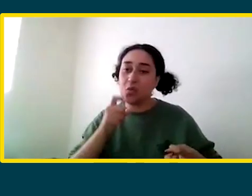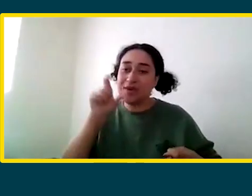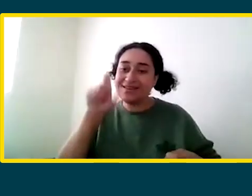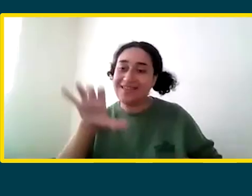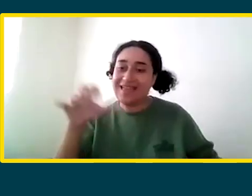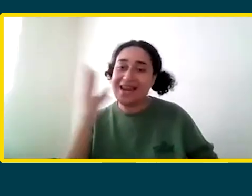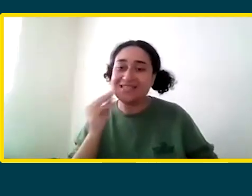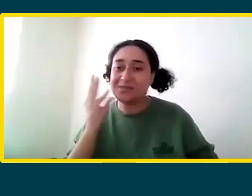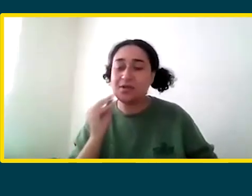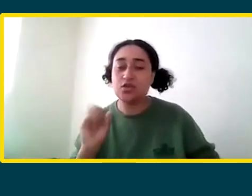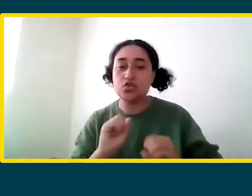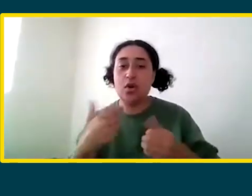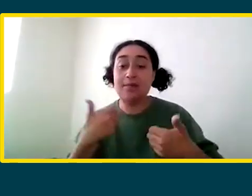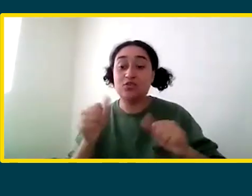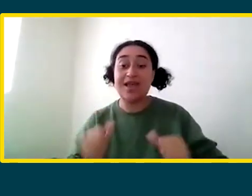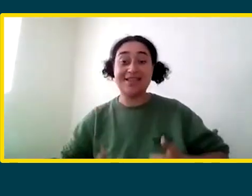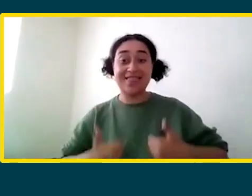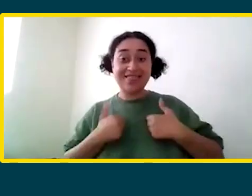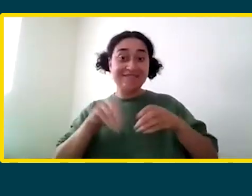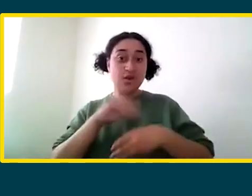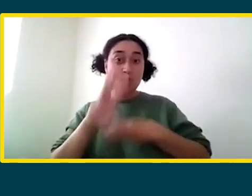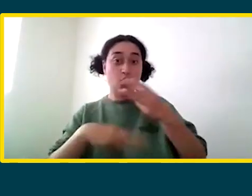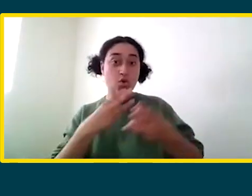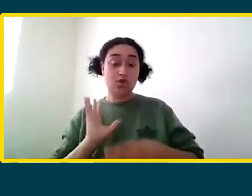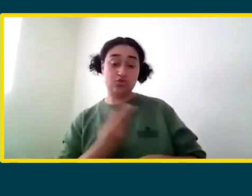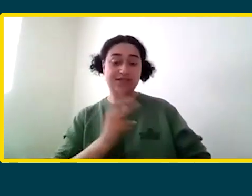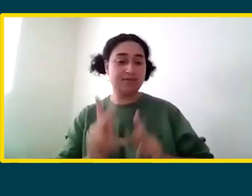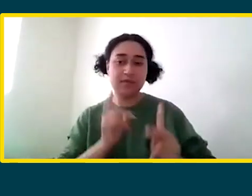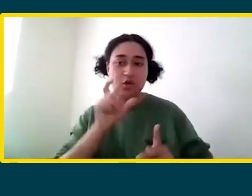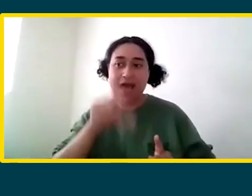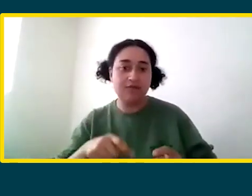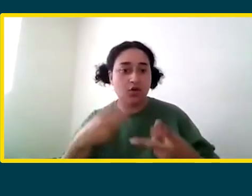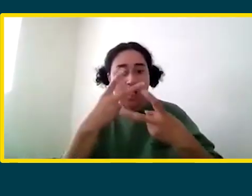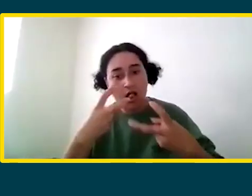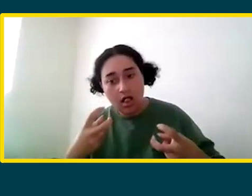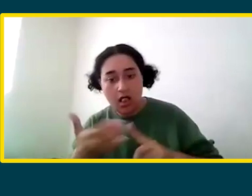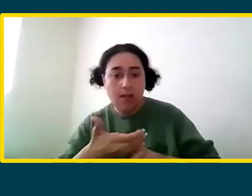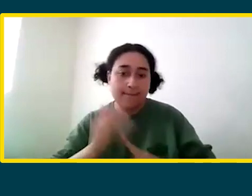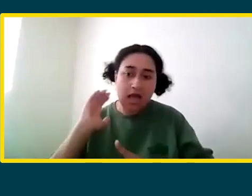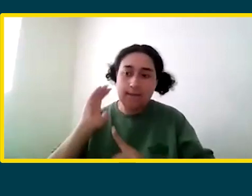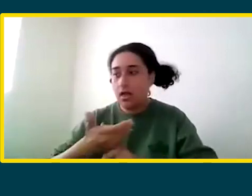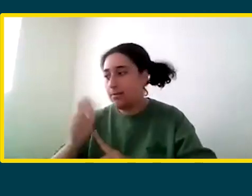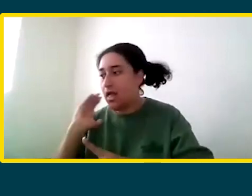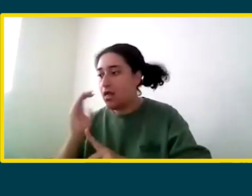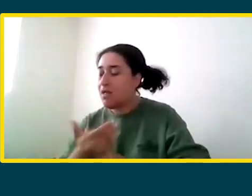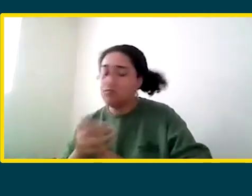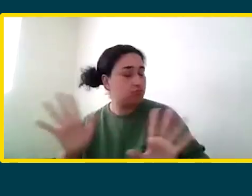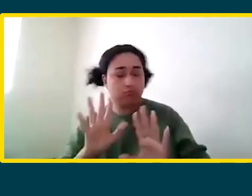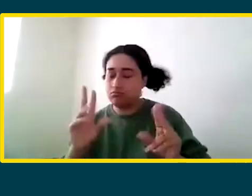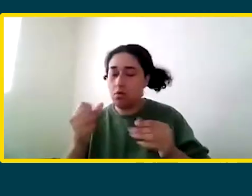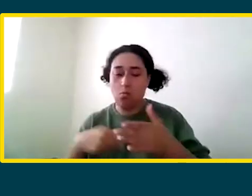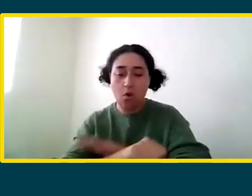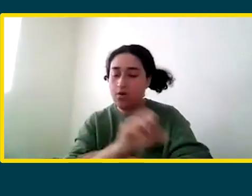trying to live in a world where trans people don't have to discover themselves because they can just be themselves the whole time and never have to go through that process. Obviously, there